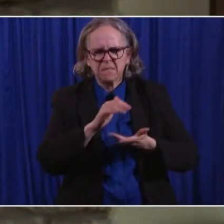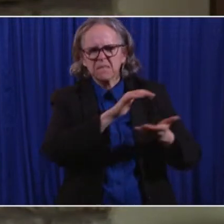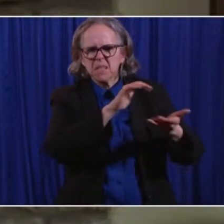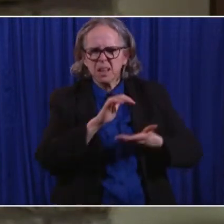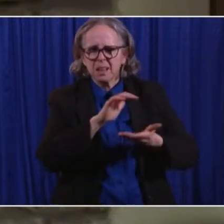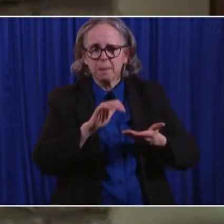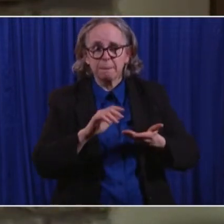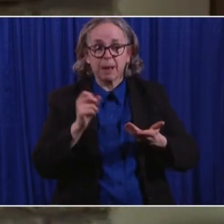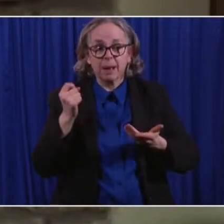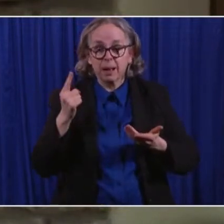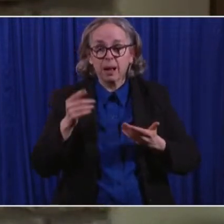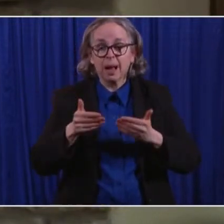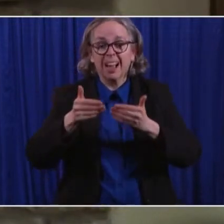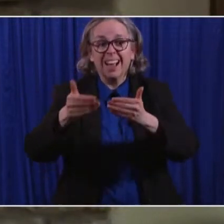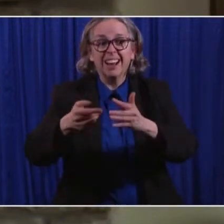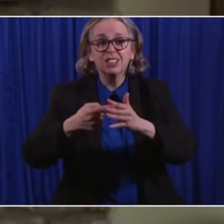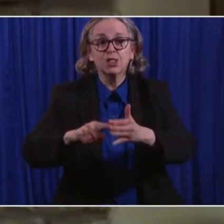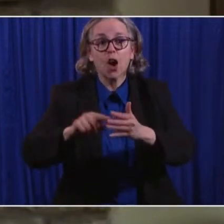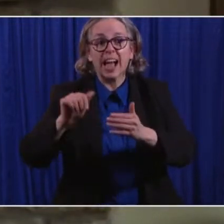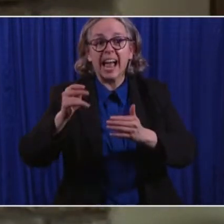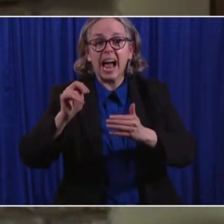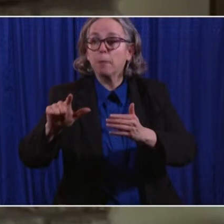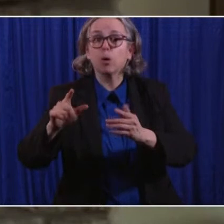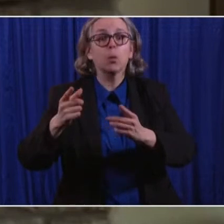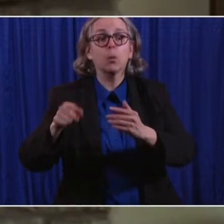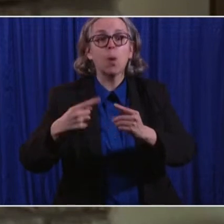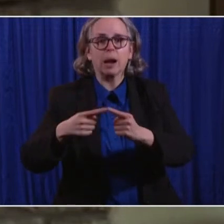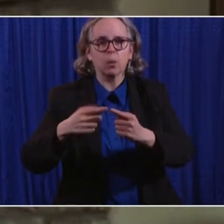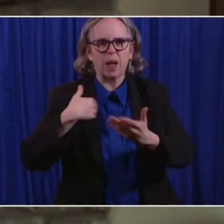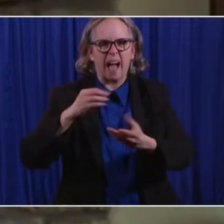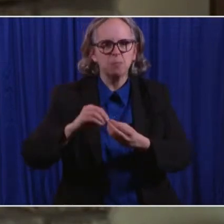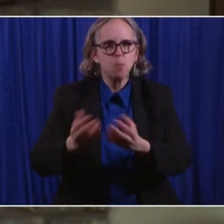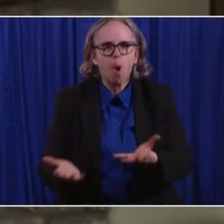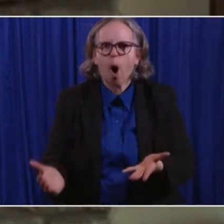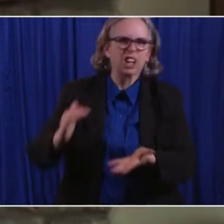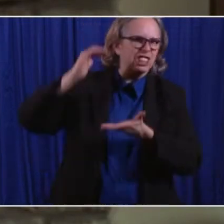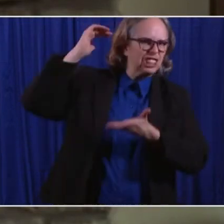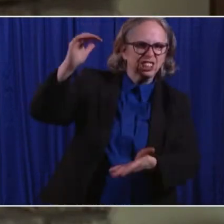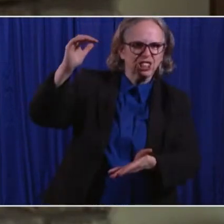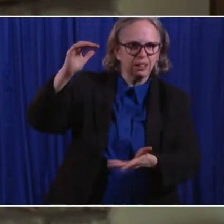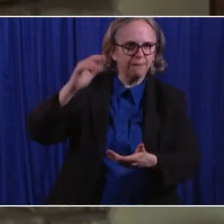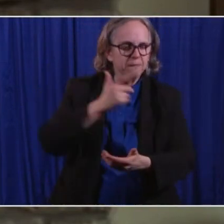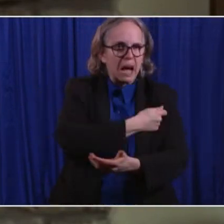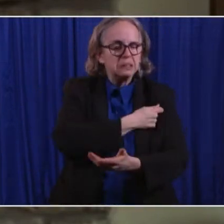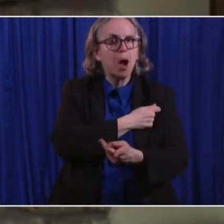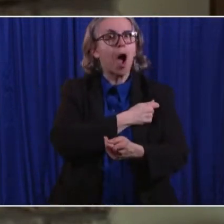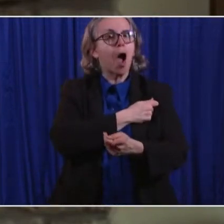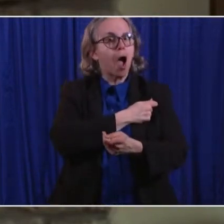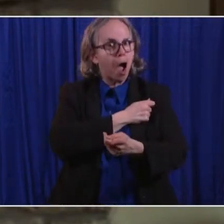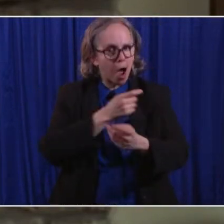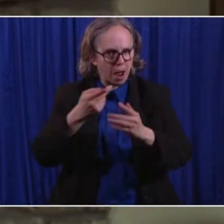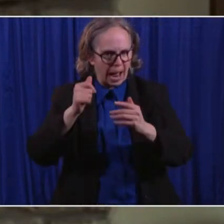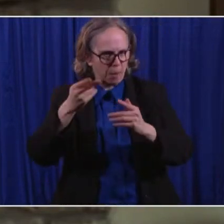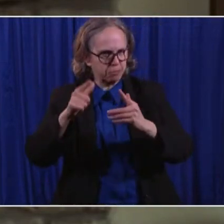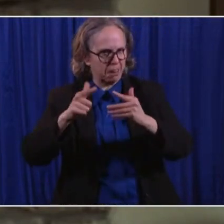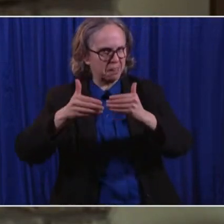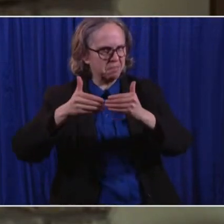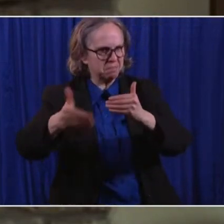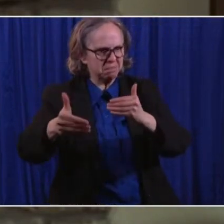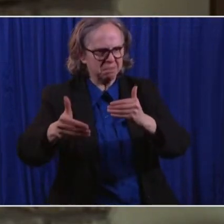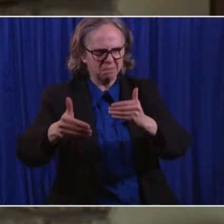point, we would expect to see those numbers go back up again, even further. So this is moving,